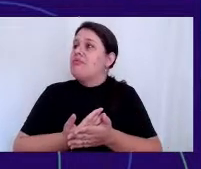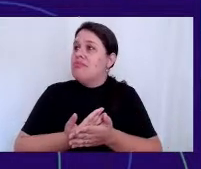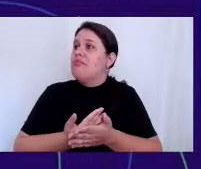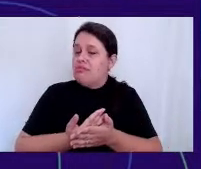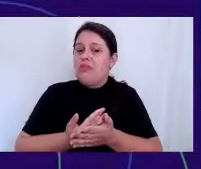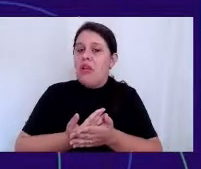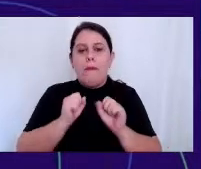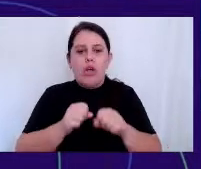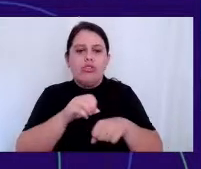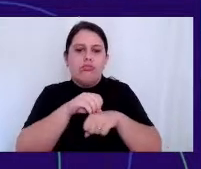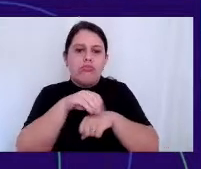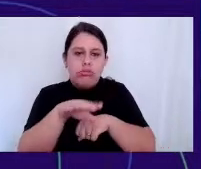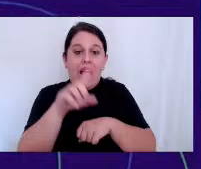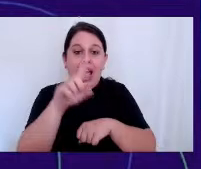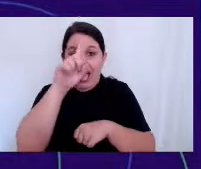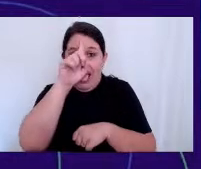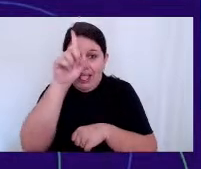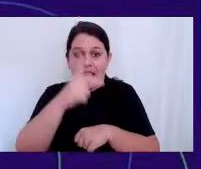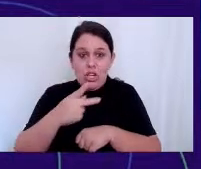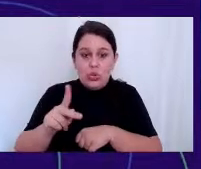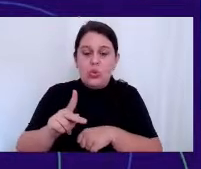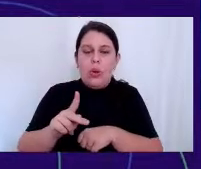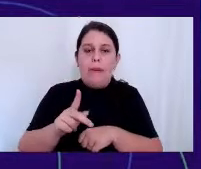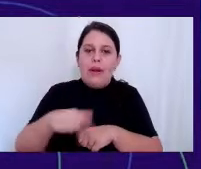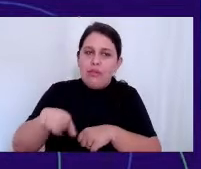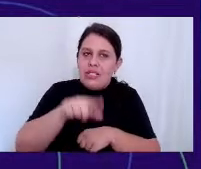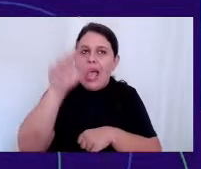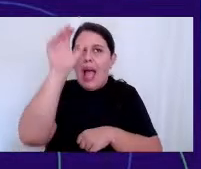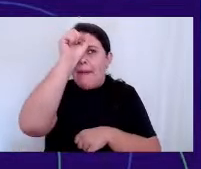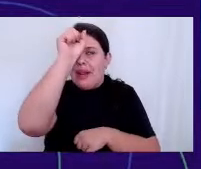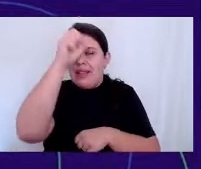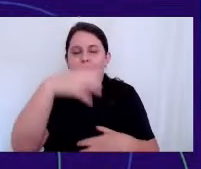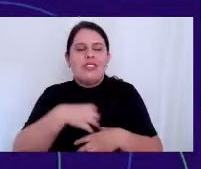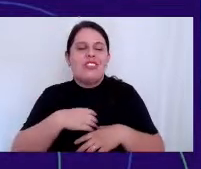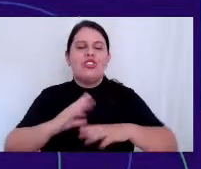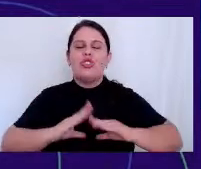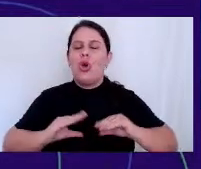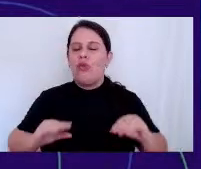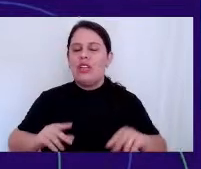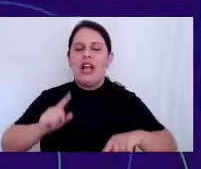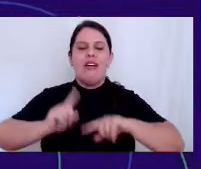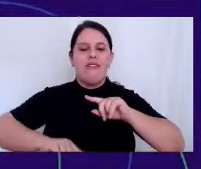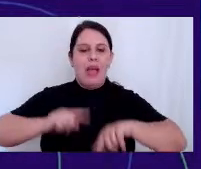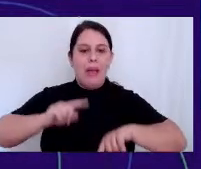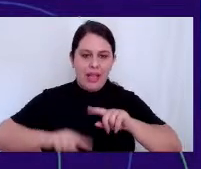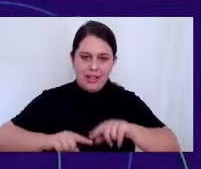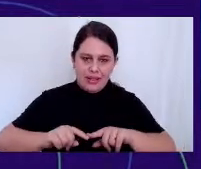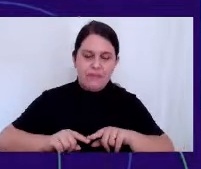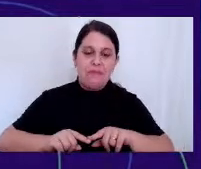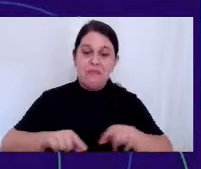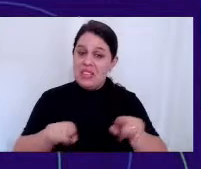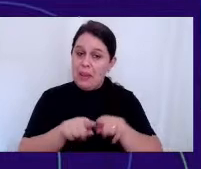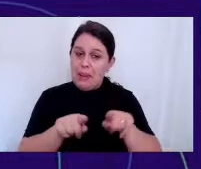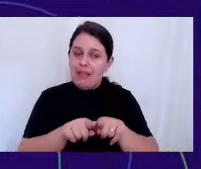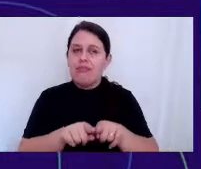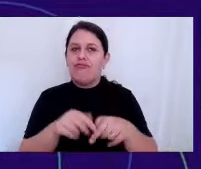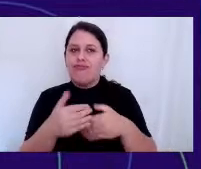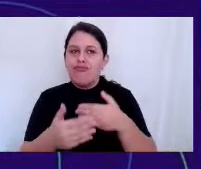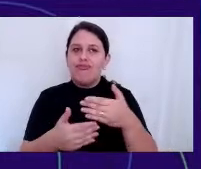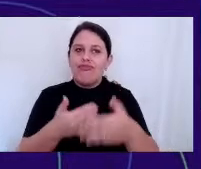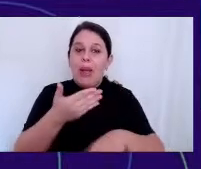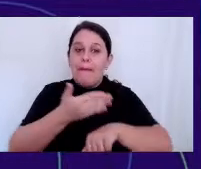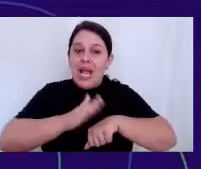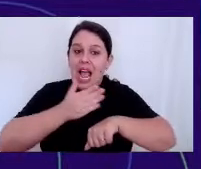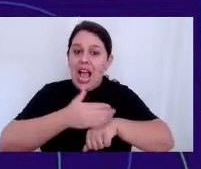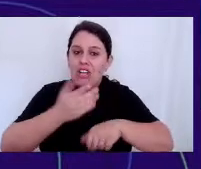learn and feel comfortable with the tool. Once you gain more practice, you can become more specific. You can look